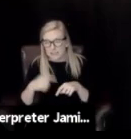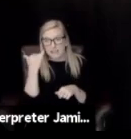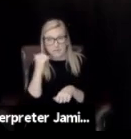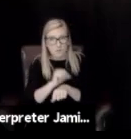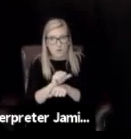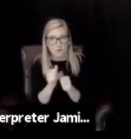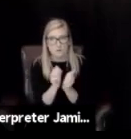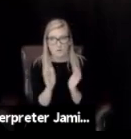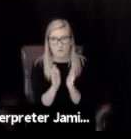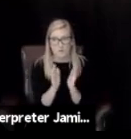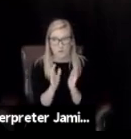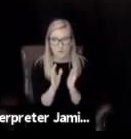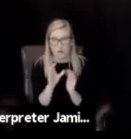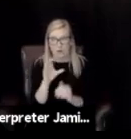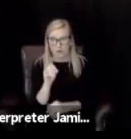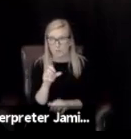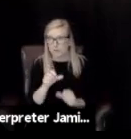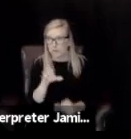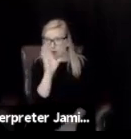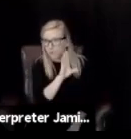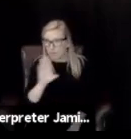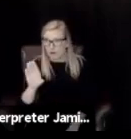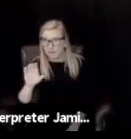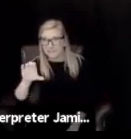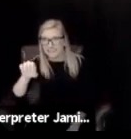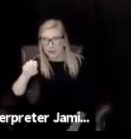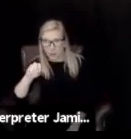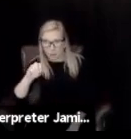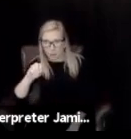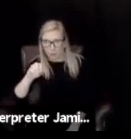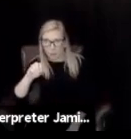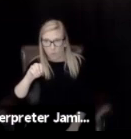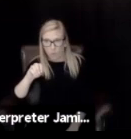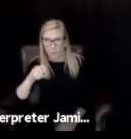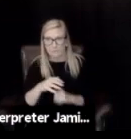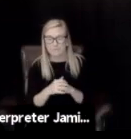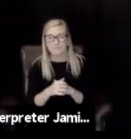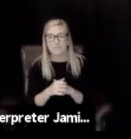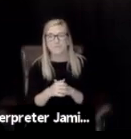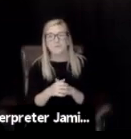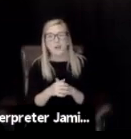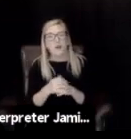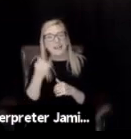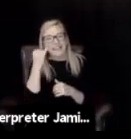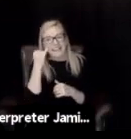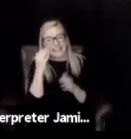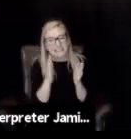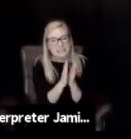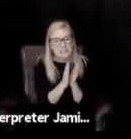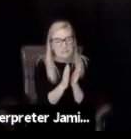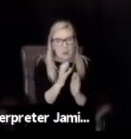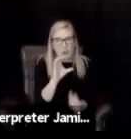company, you can go directly to the CEO. Now, this is the thing about small companies. Small companies typically don't have an